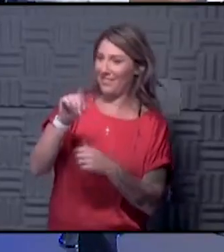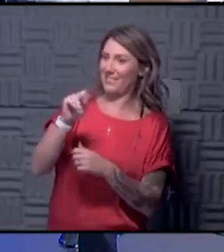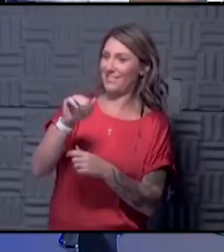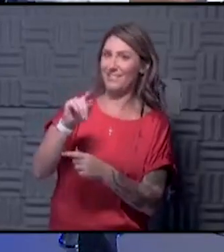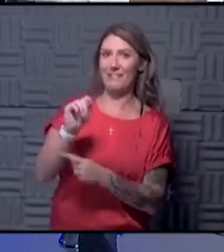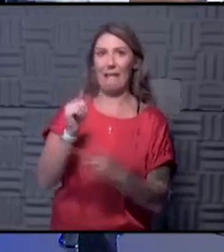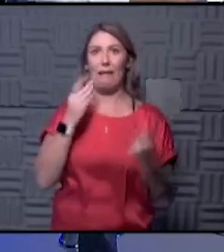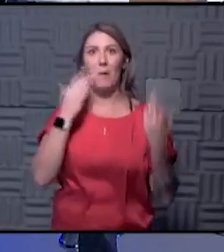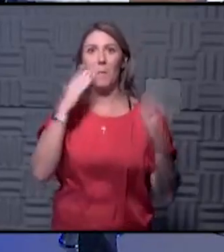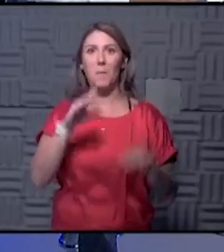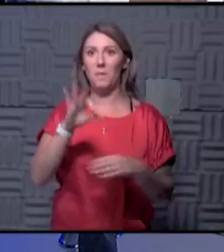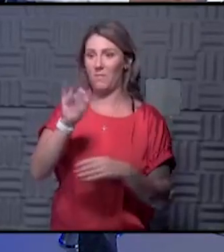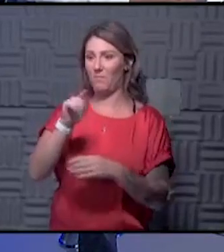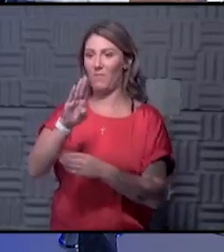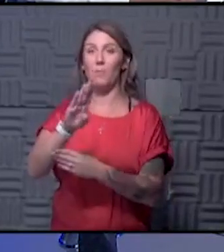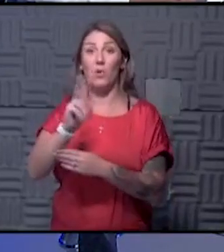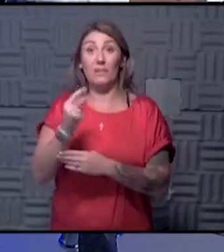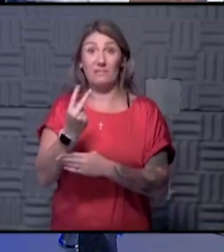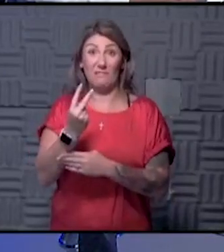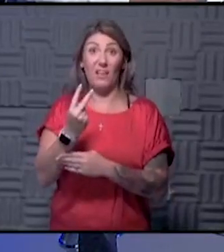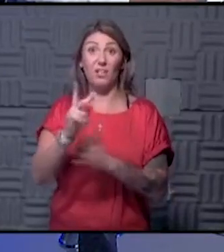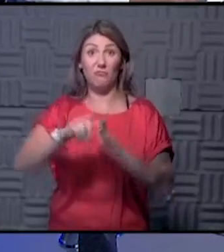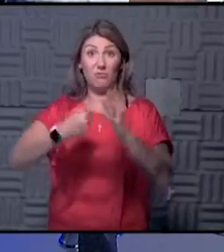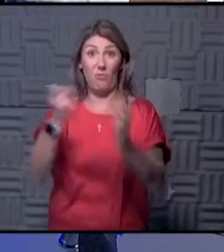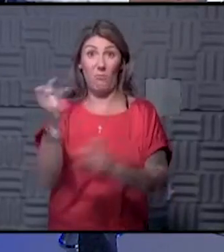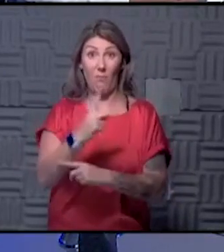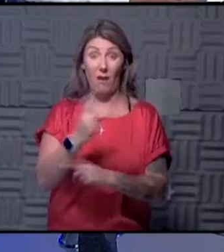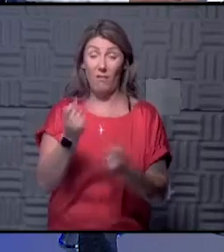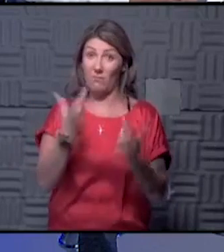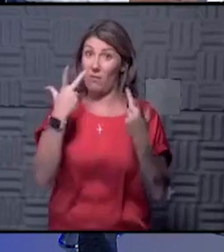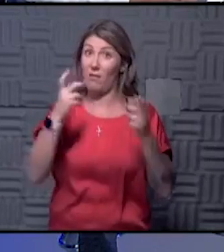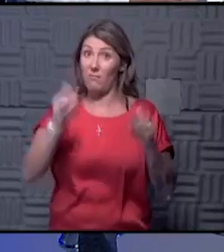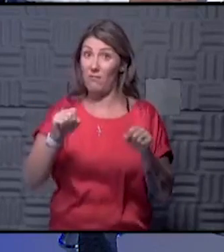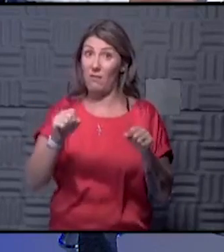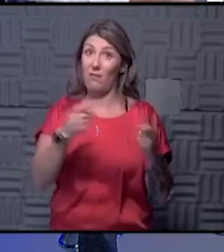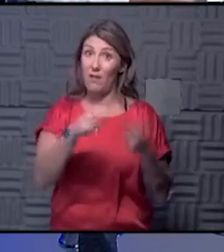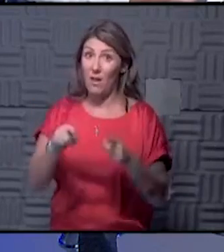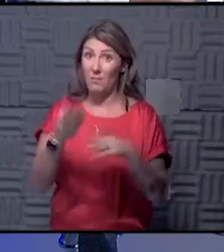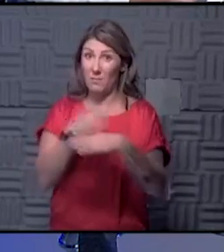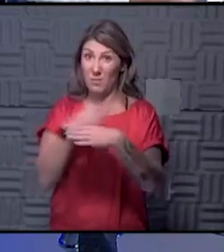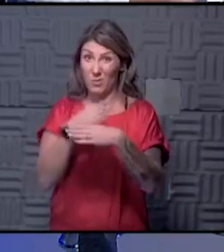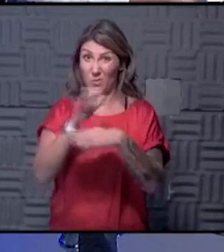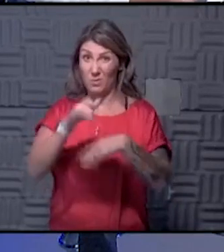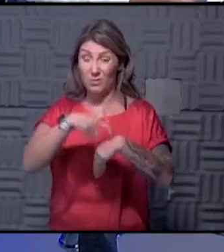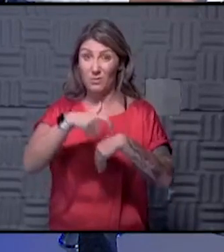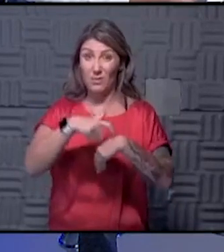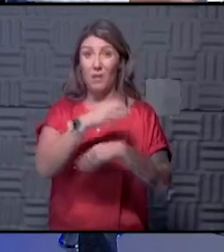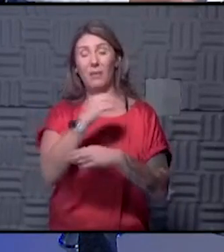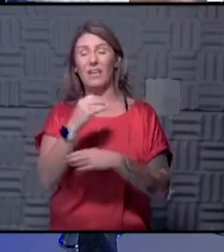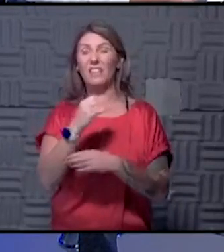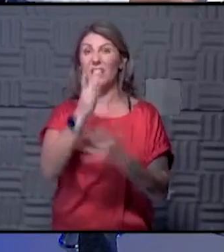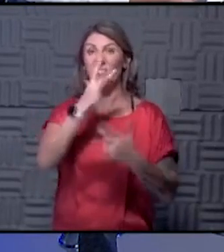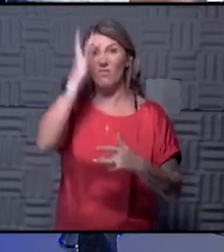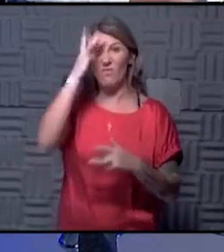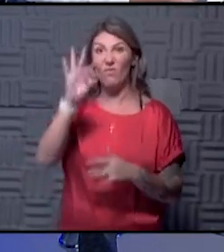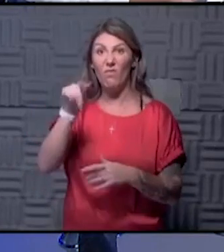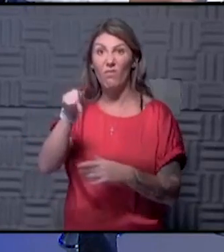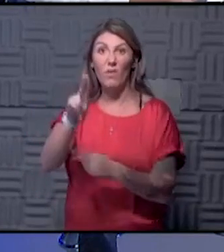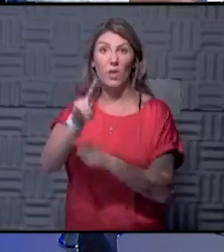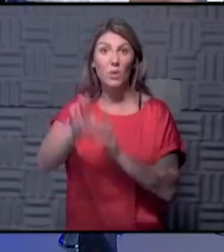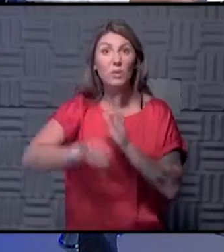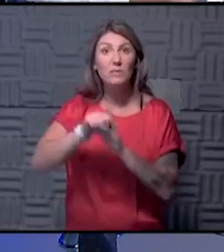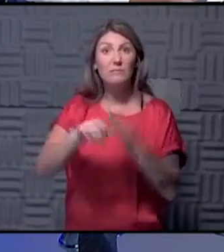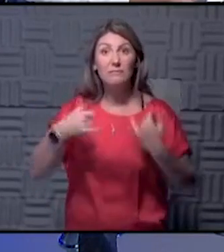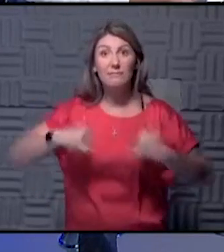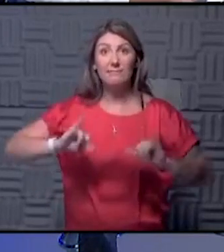be February 2nd that we start back, and a lot can happen between now and February. Well, it really can, and you'll still be in the influenza season, and we have to be thinking